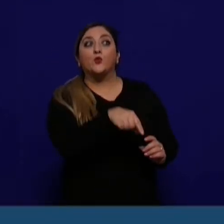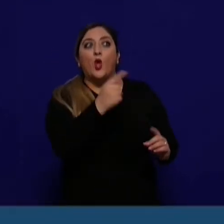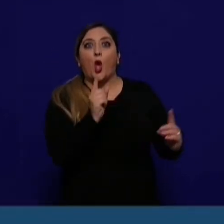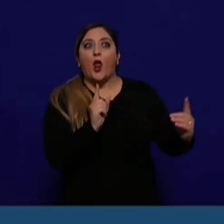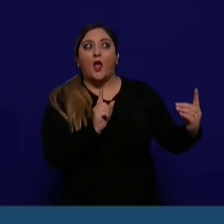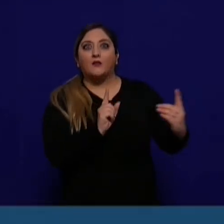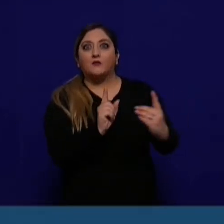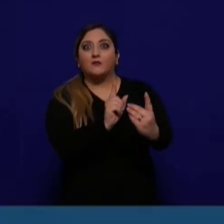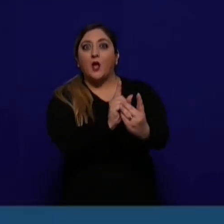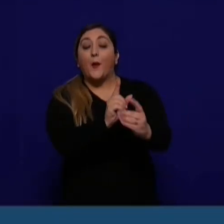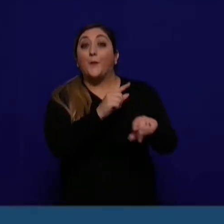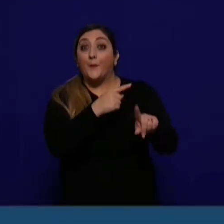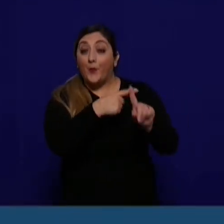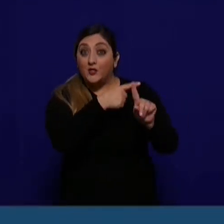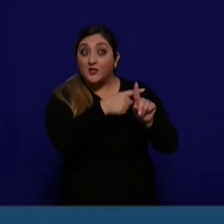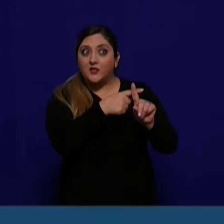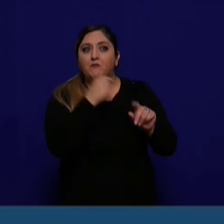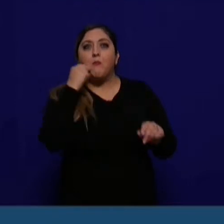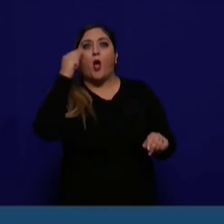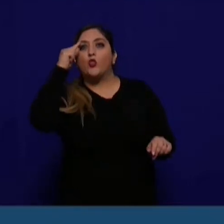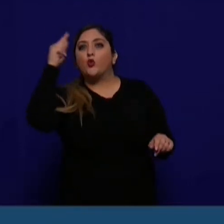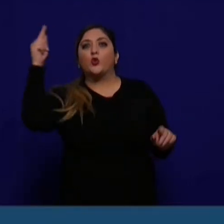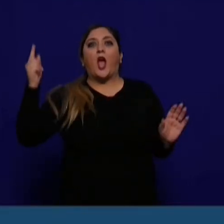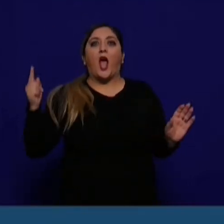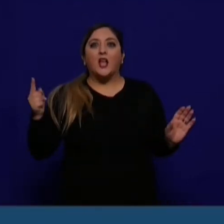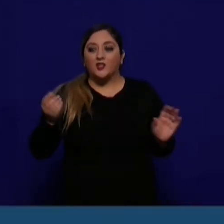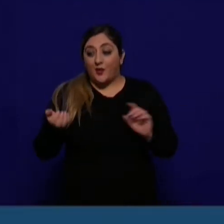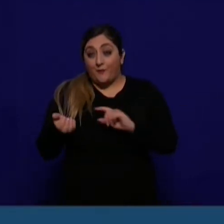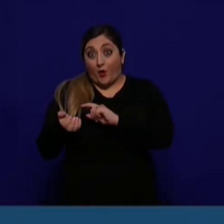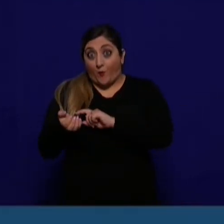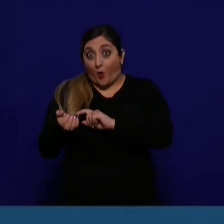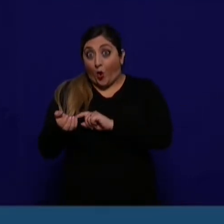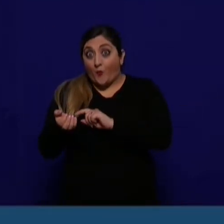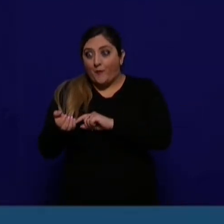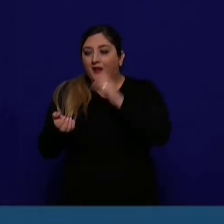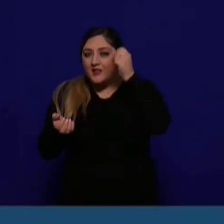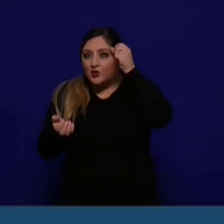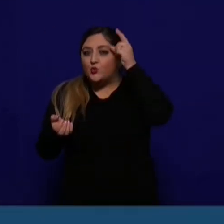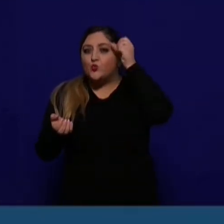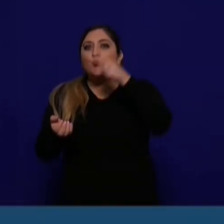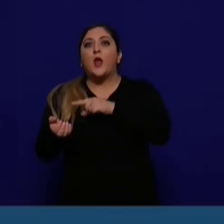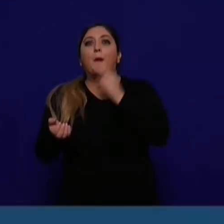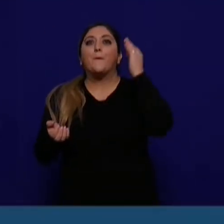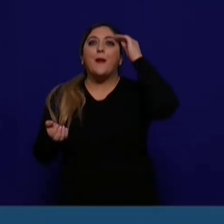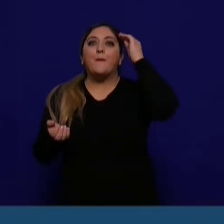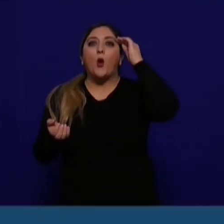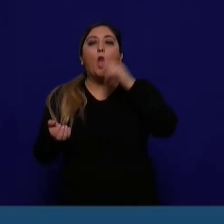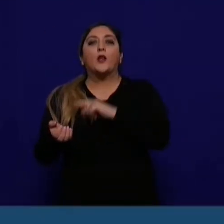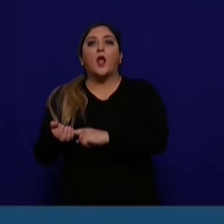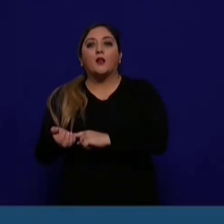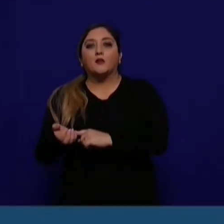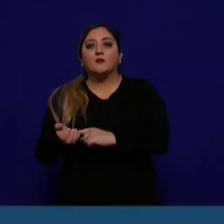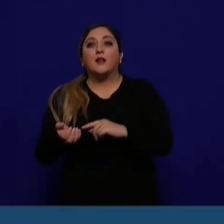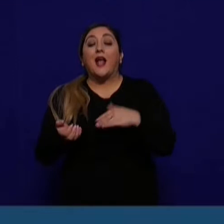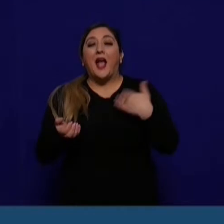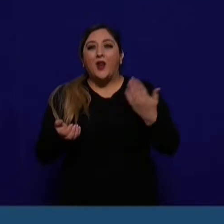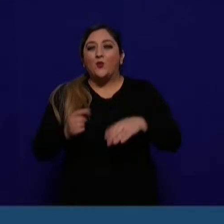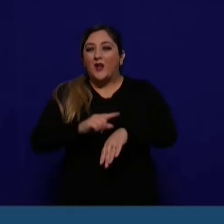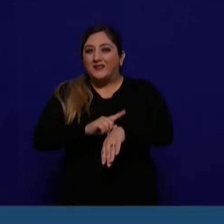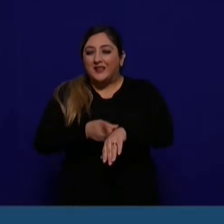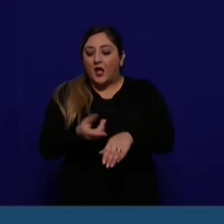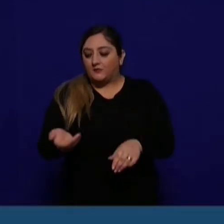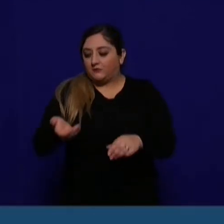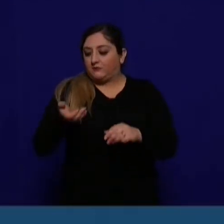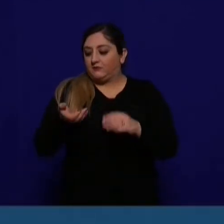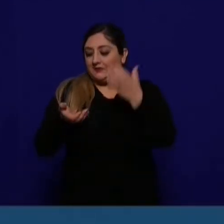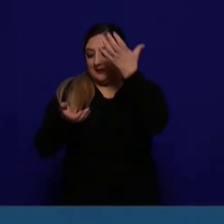drabi jista' jkun ma jkollokx konferma għaliex dak il-persuna ma jkunx ftakar li kont qiegħed fejnu, dan jekk inti għandek l-app